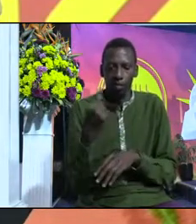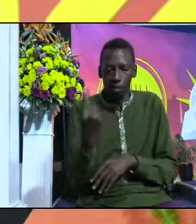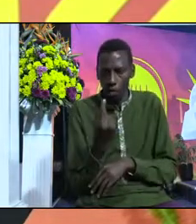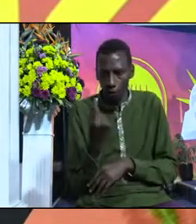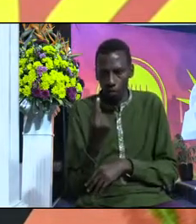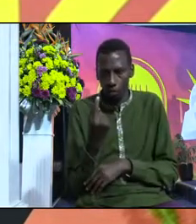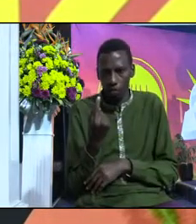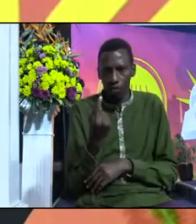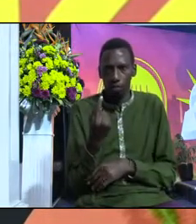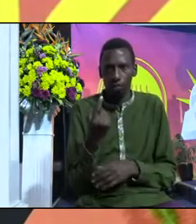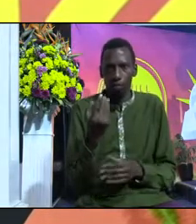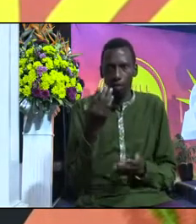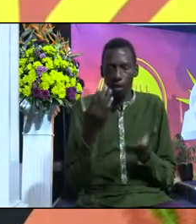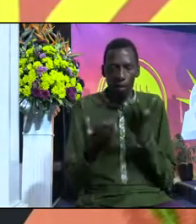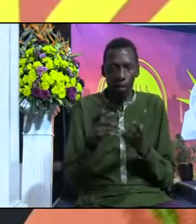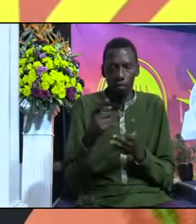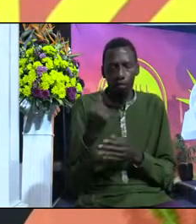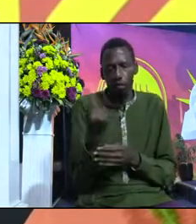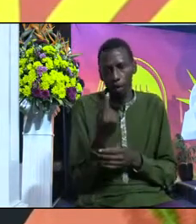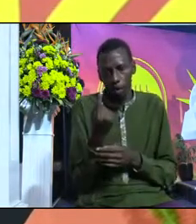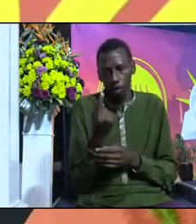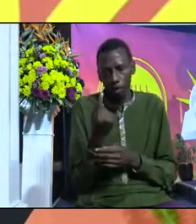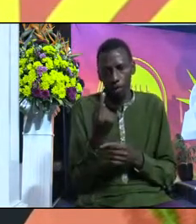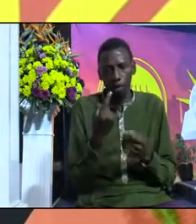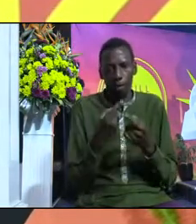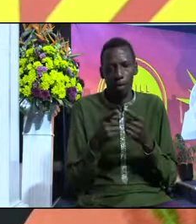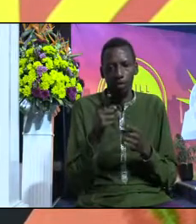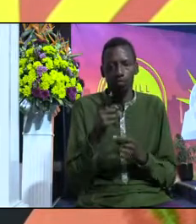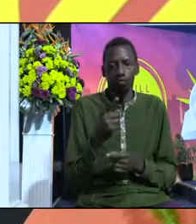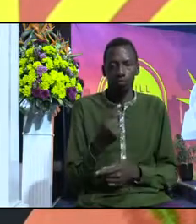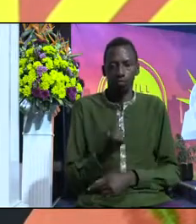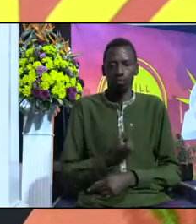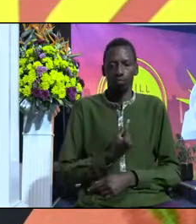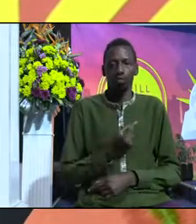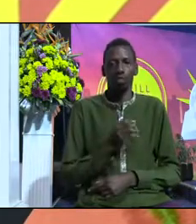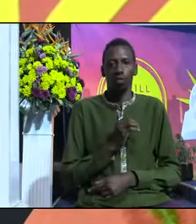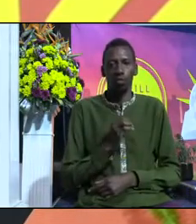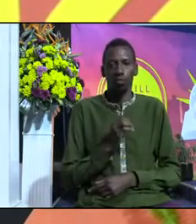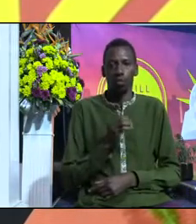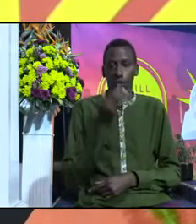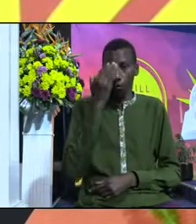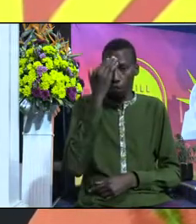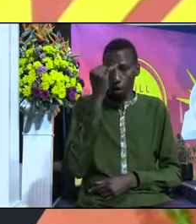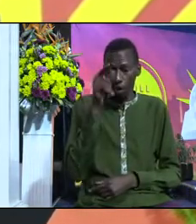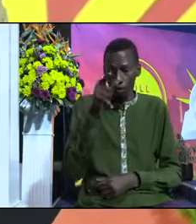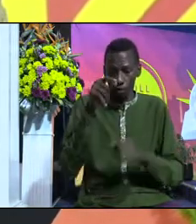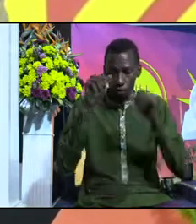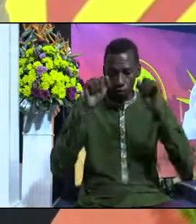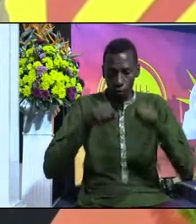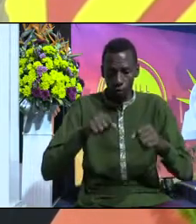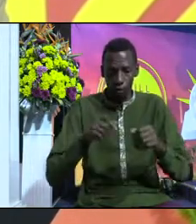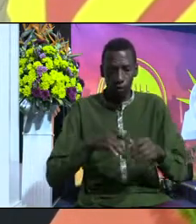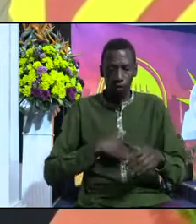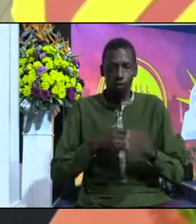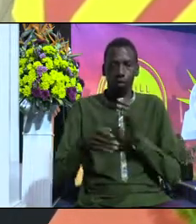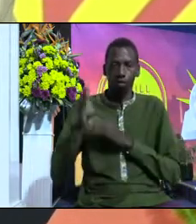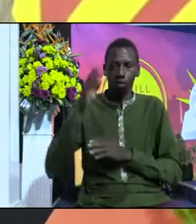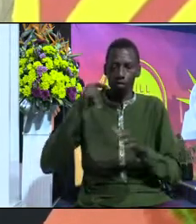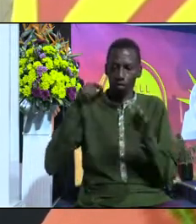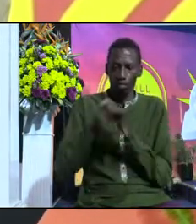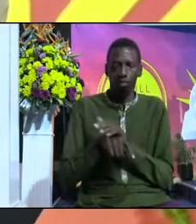yourself. You may be alone, but you're not lonely because you could feel God deep